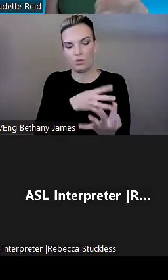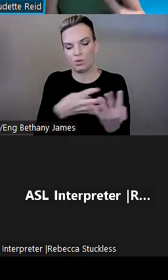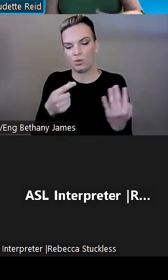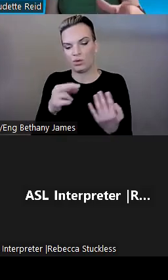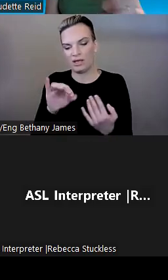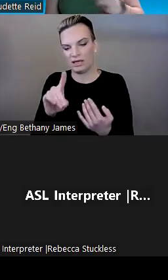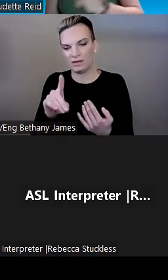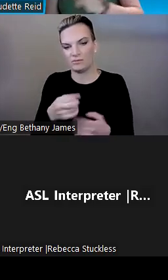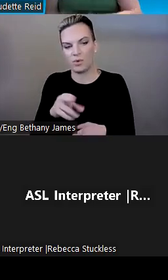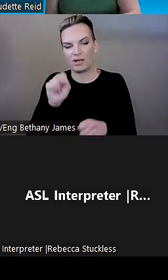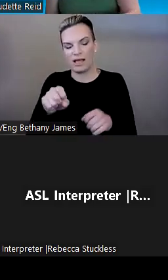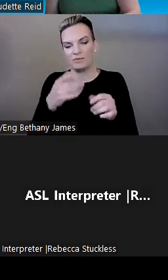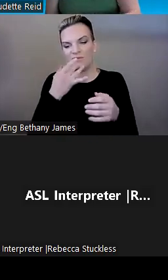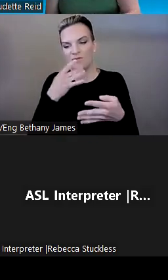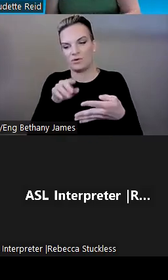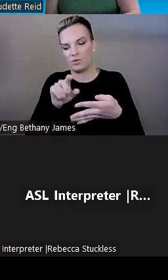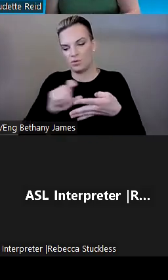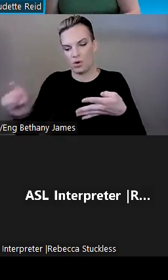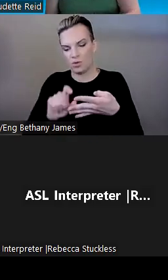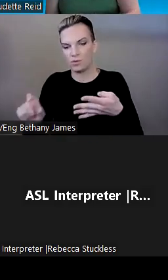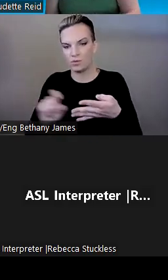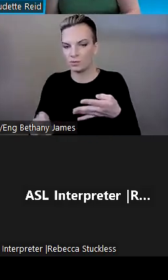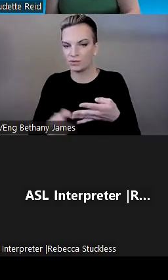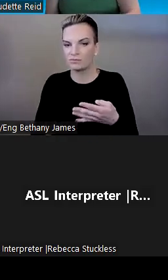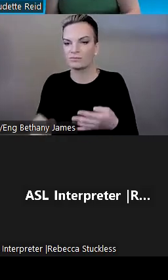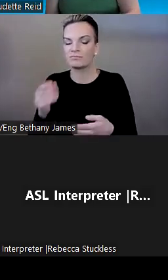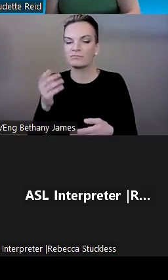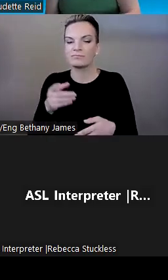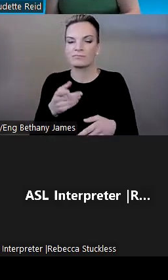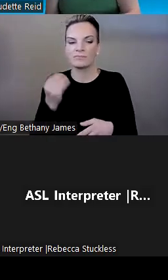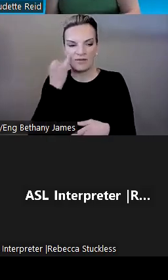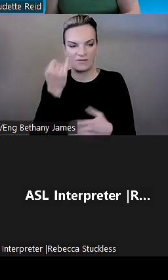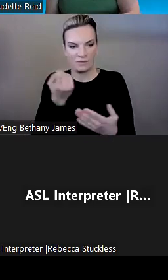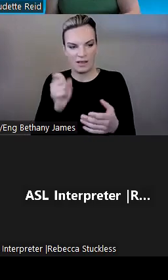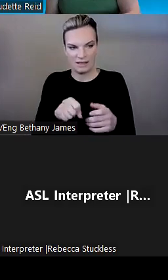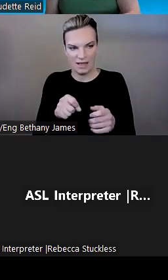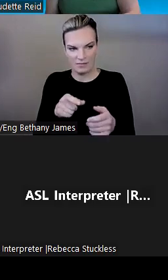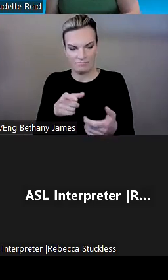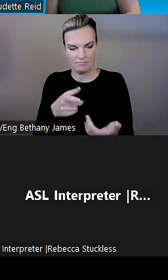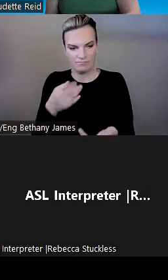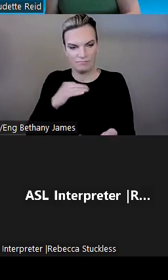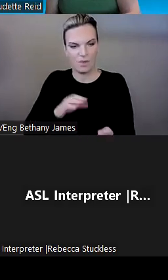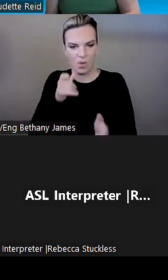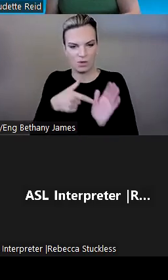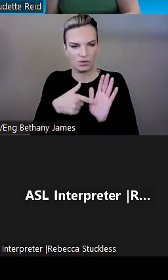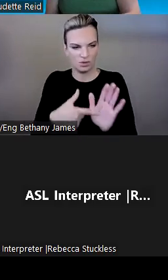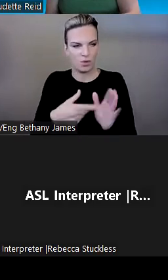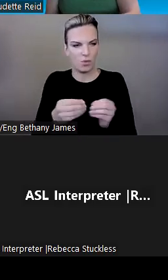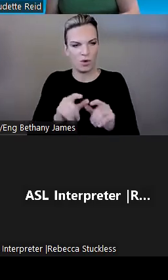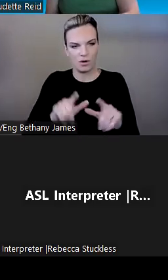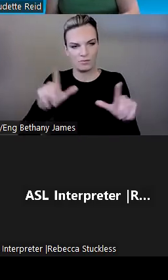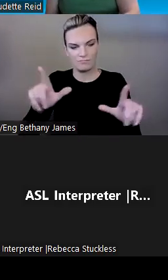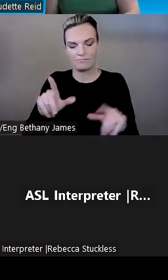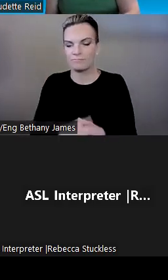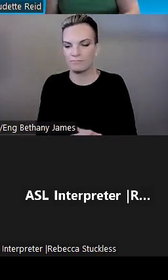a row-based if you have somebody who is able to manage text. And I'm going to show you a little bit more about that in a